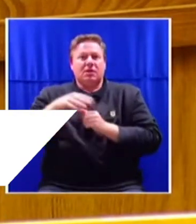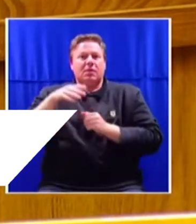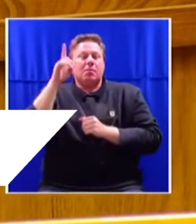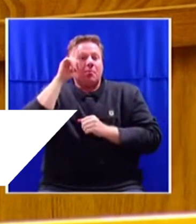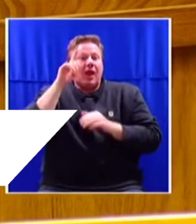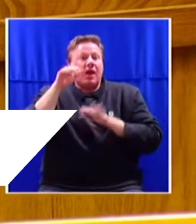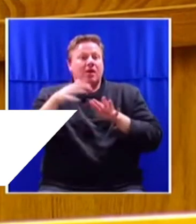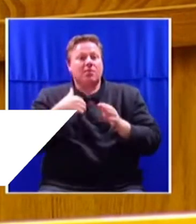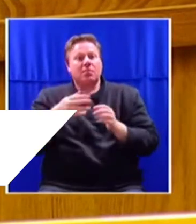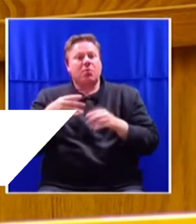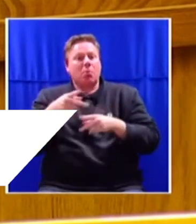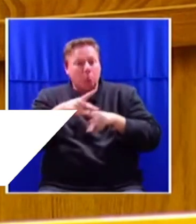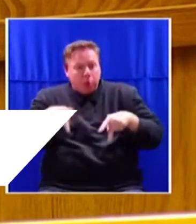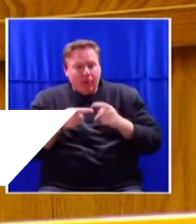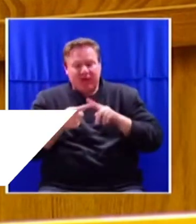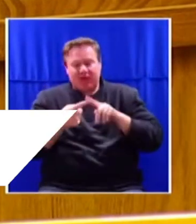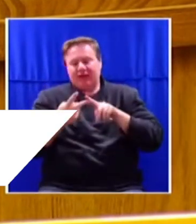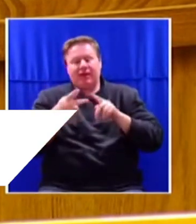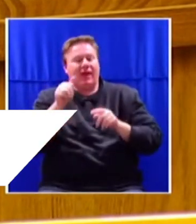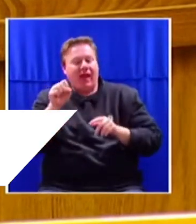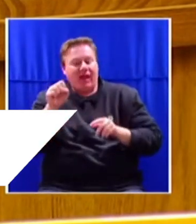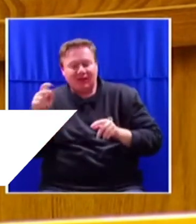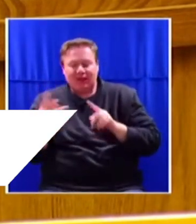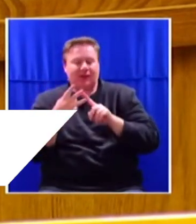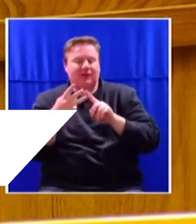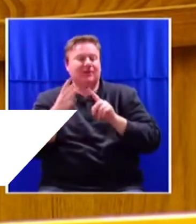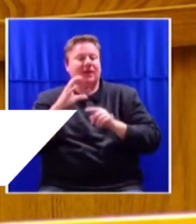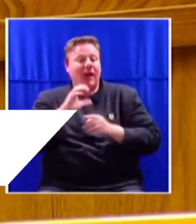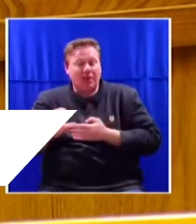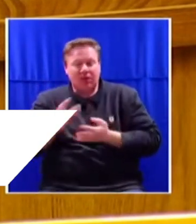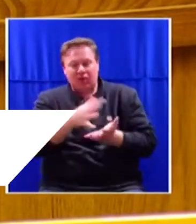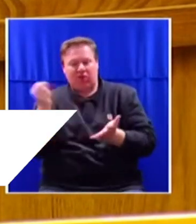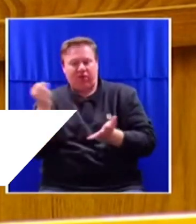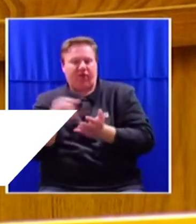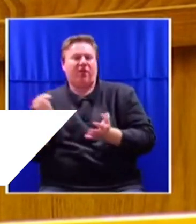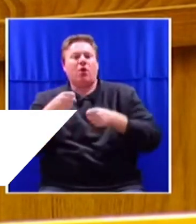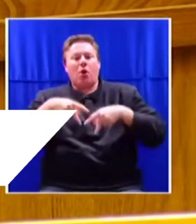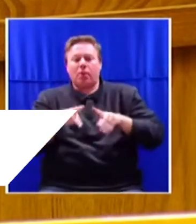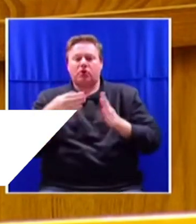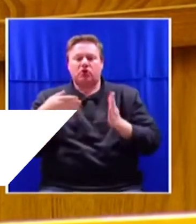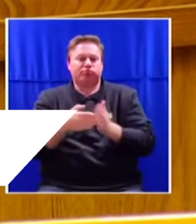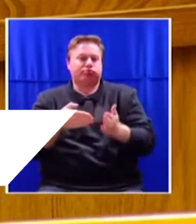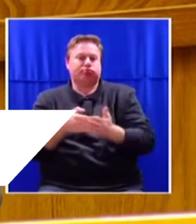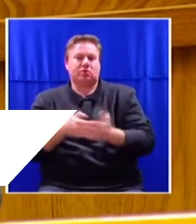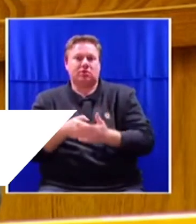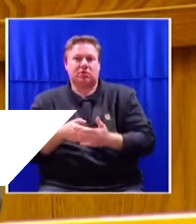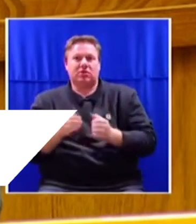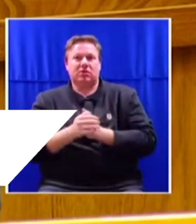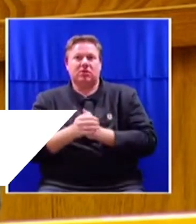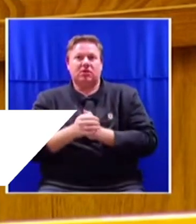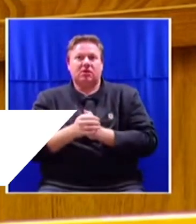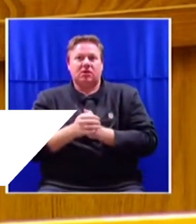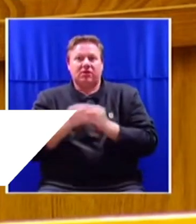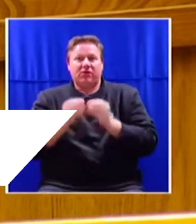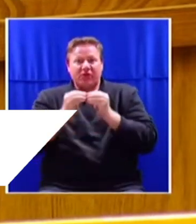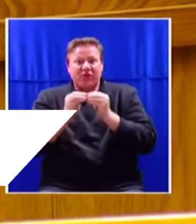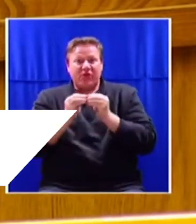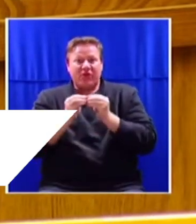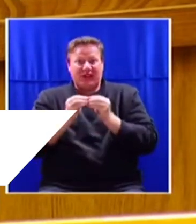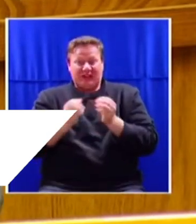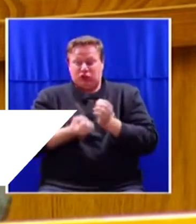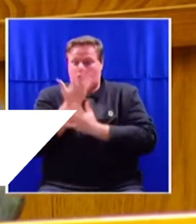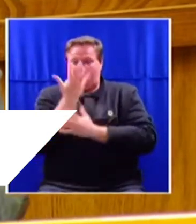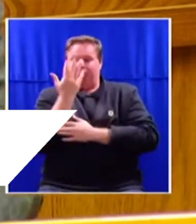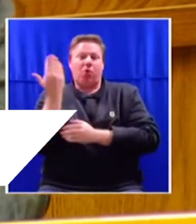and capital, and depriving them of opportunities. Therefore, redressing our shameful past to facilitate free